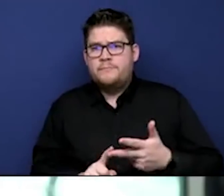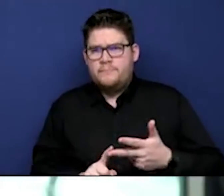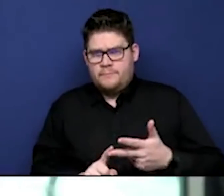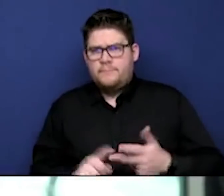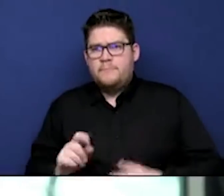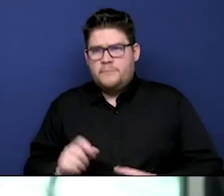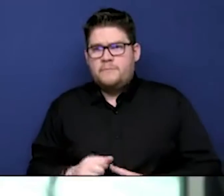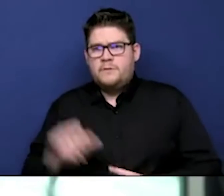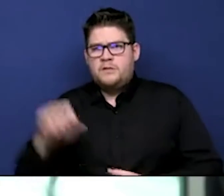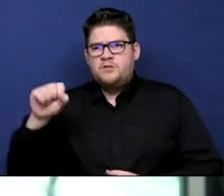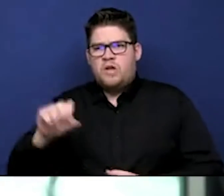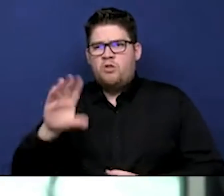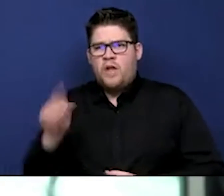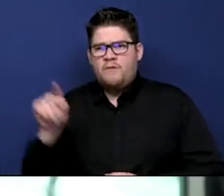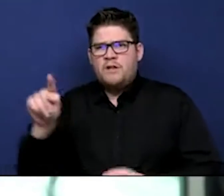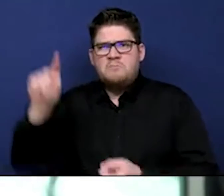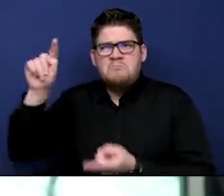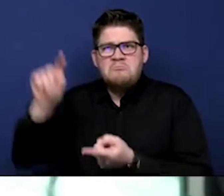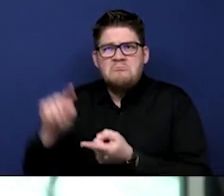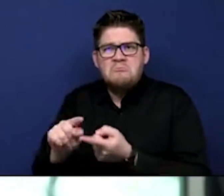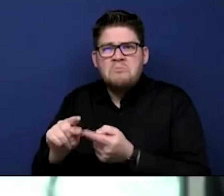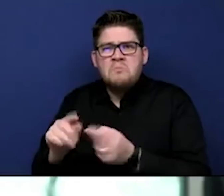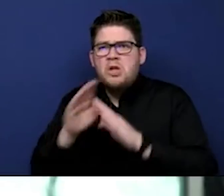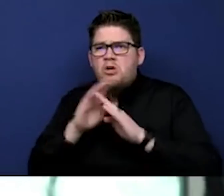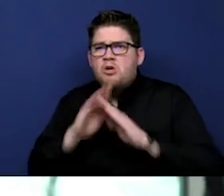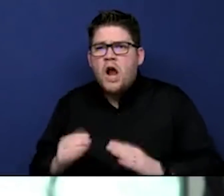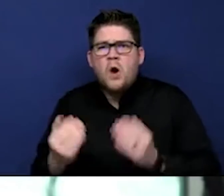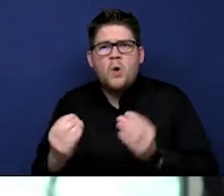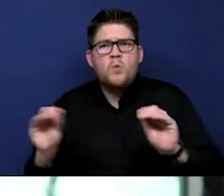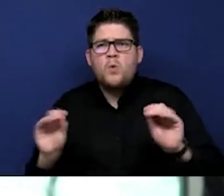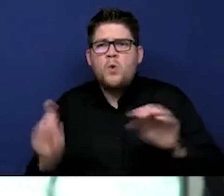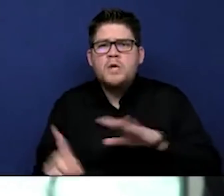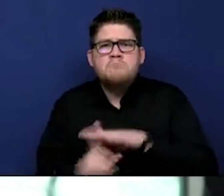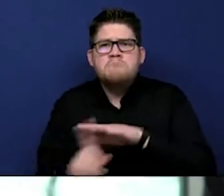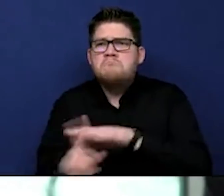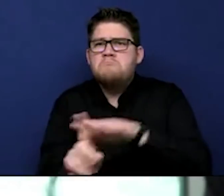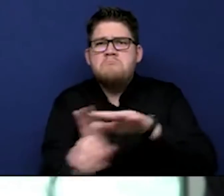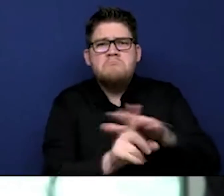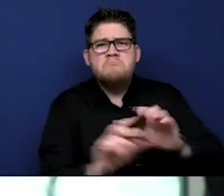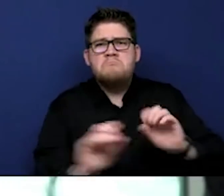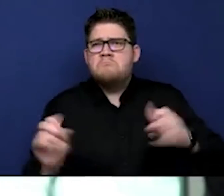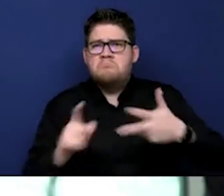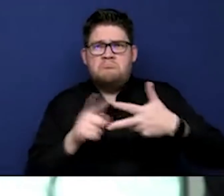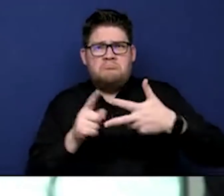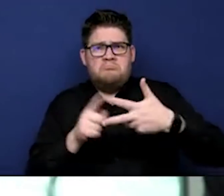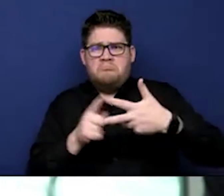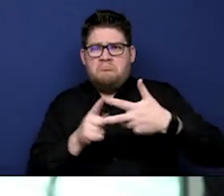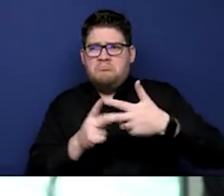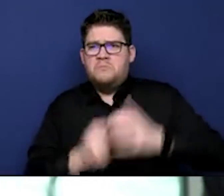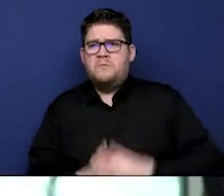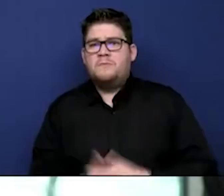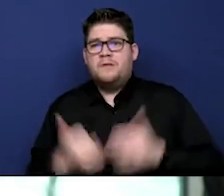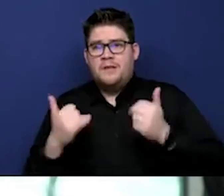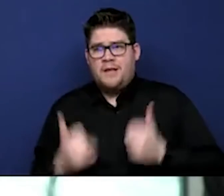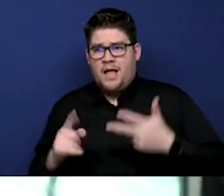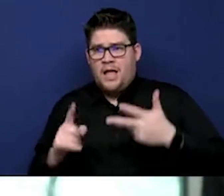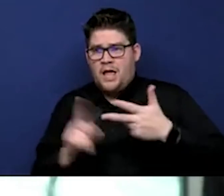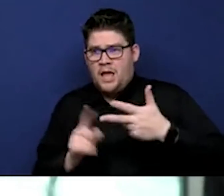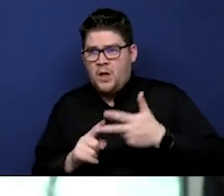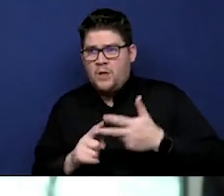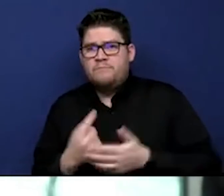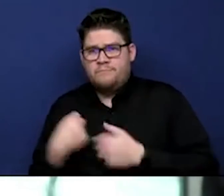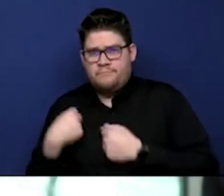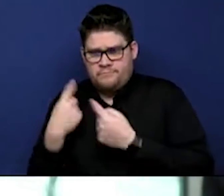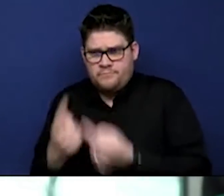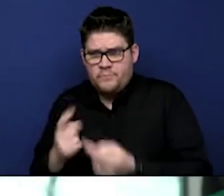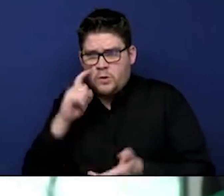new cases of that for a little while. What we have seen, though, is an increase in the last few months or few weeks of